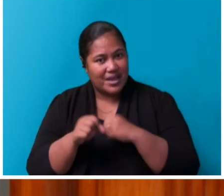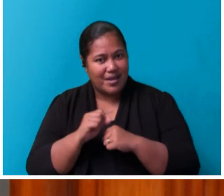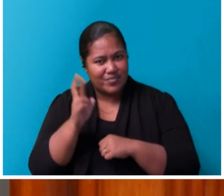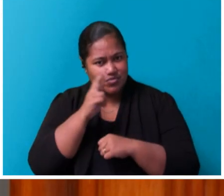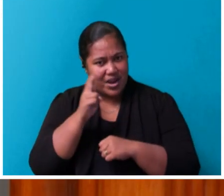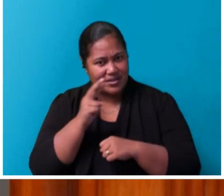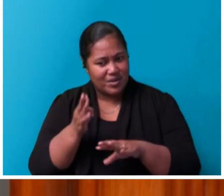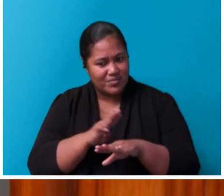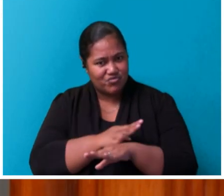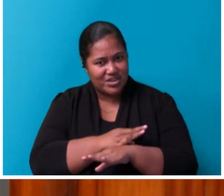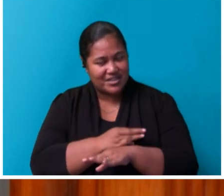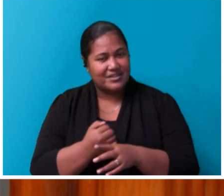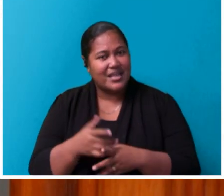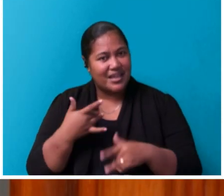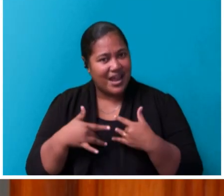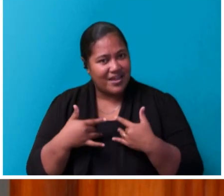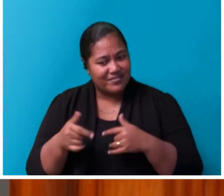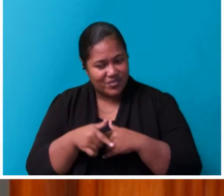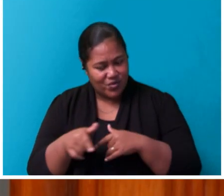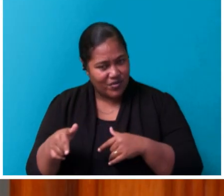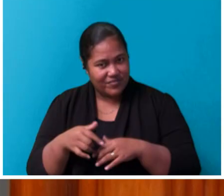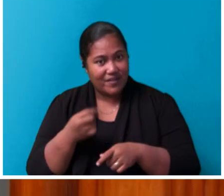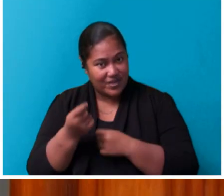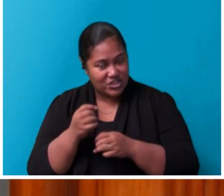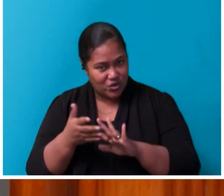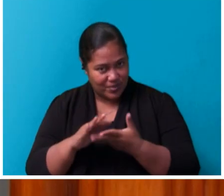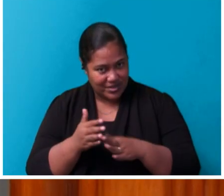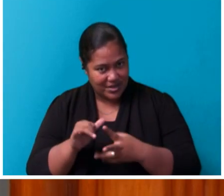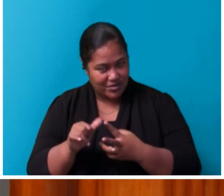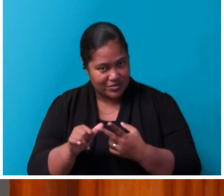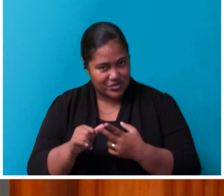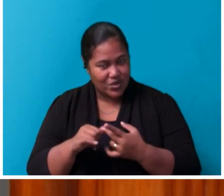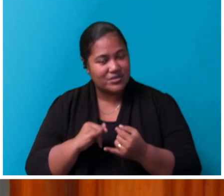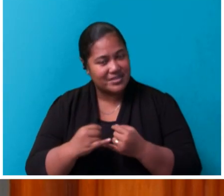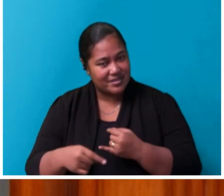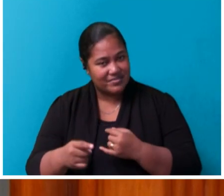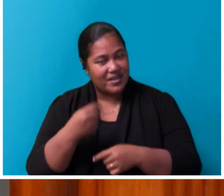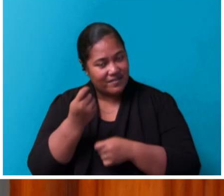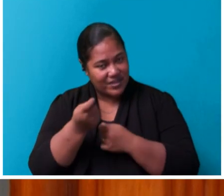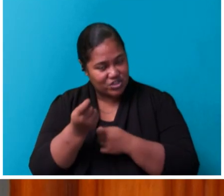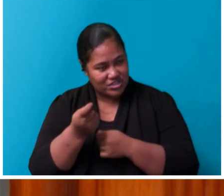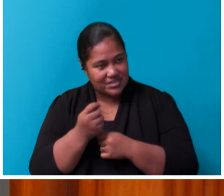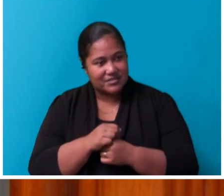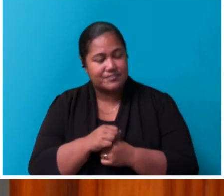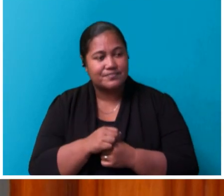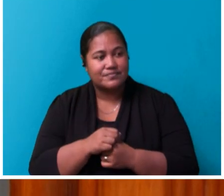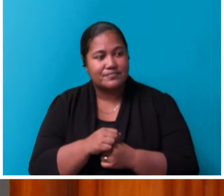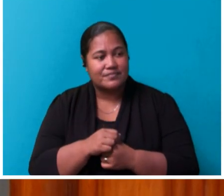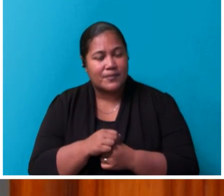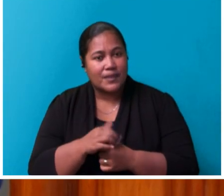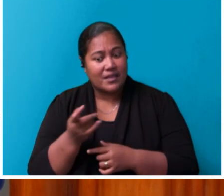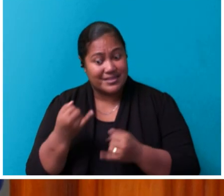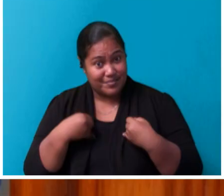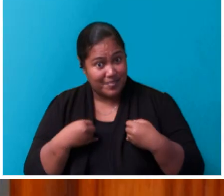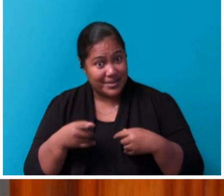ecosystems, the livelihoods of our fishing communities, and the sustainability of our fisheries. With the implementation of these modern tools, we aim